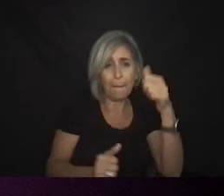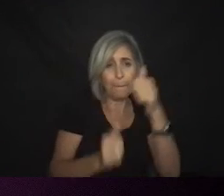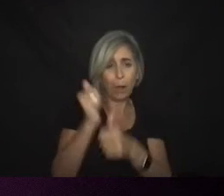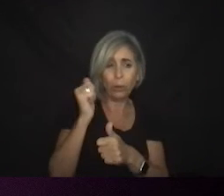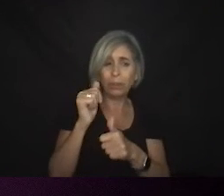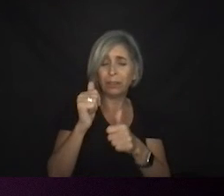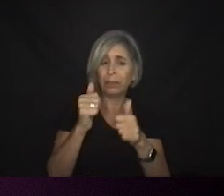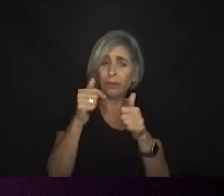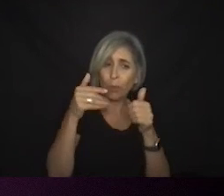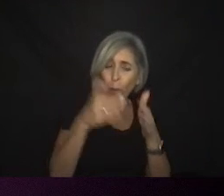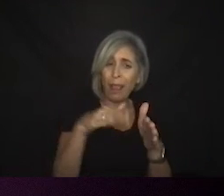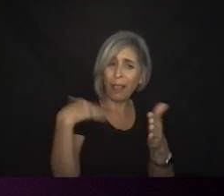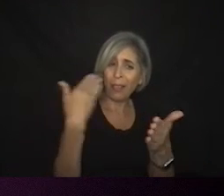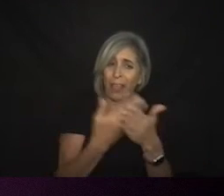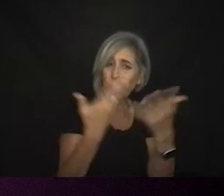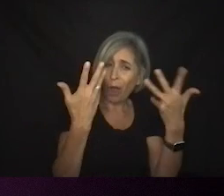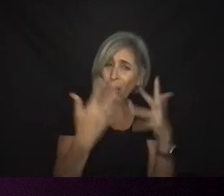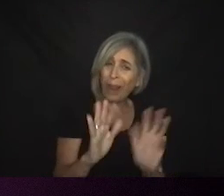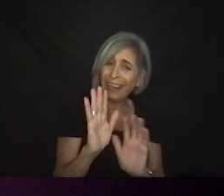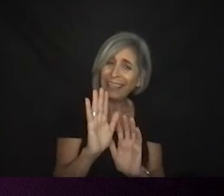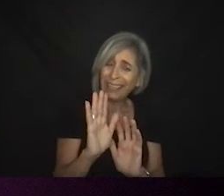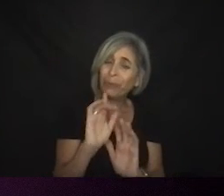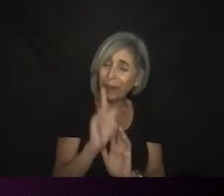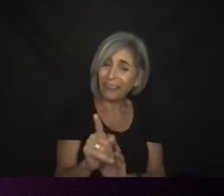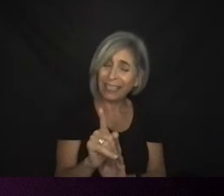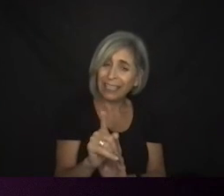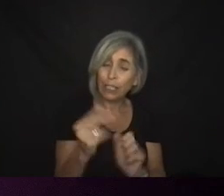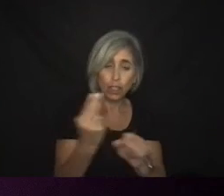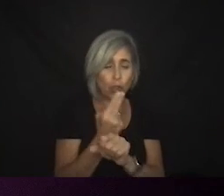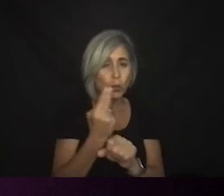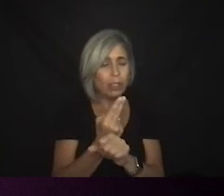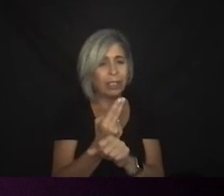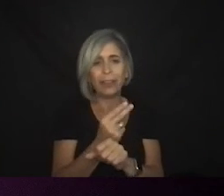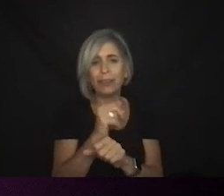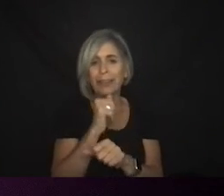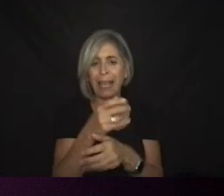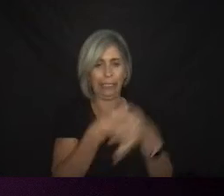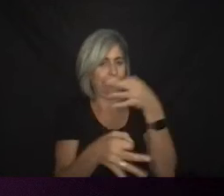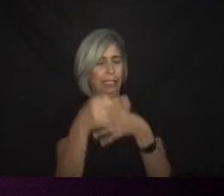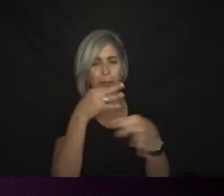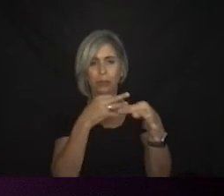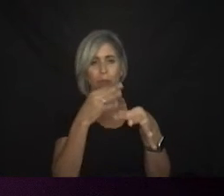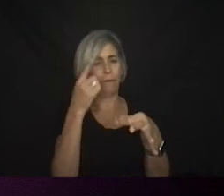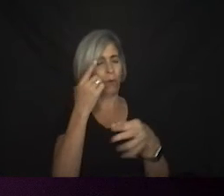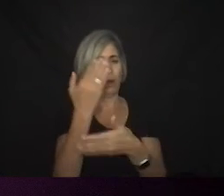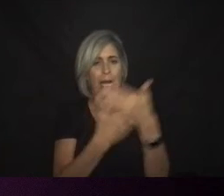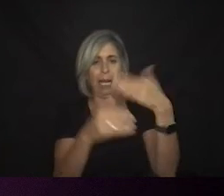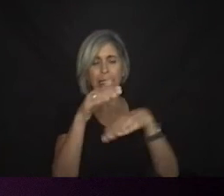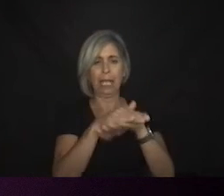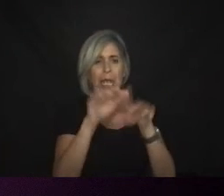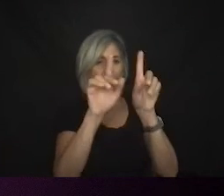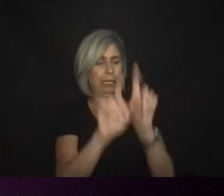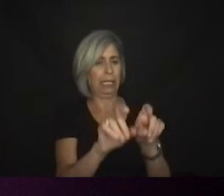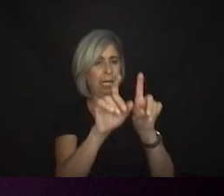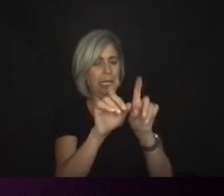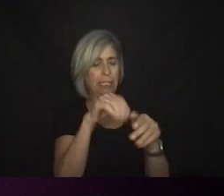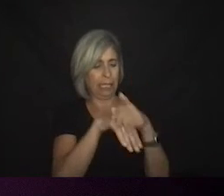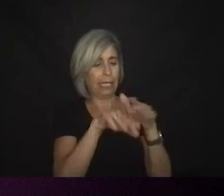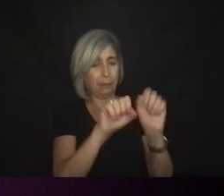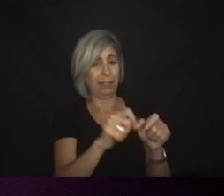way there. And usually, like, there's no substitute for hands-on accessibility